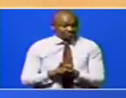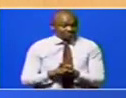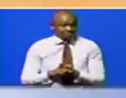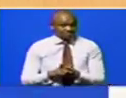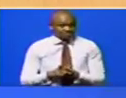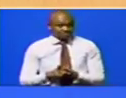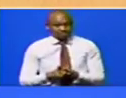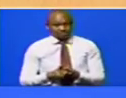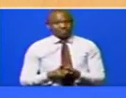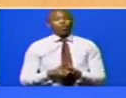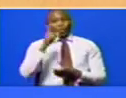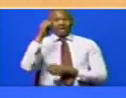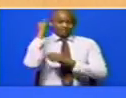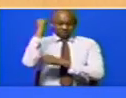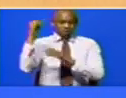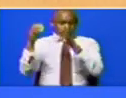a dominant party